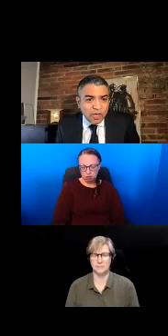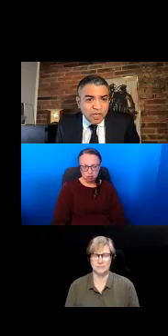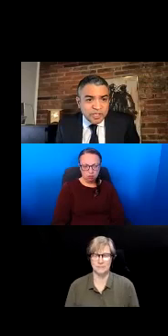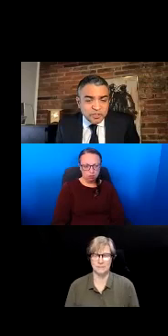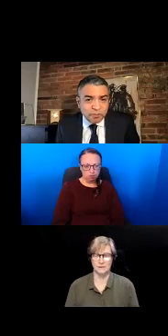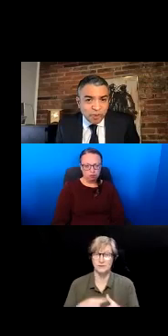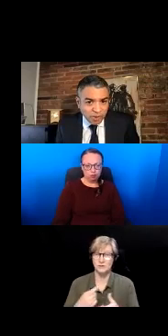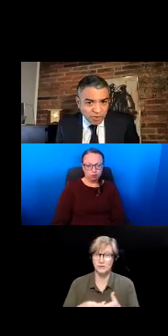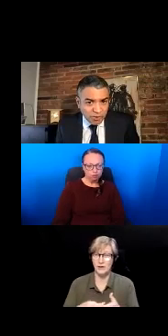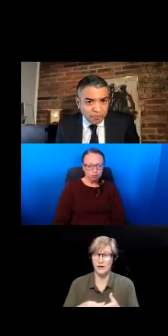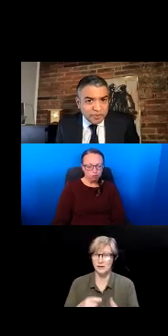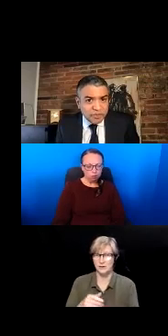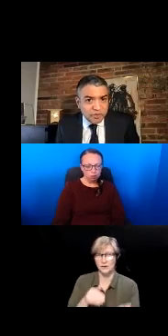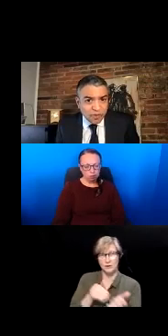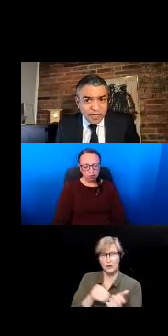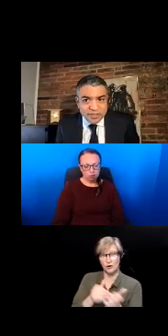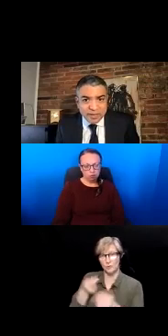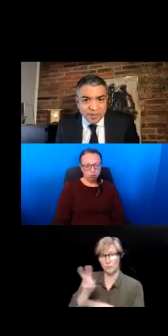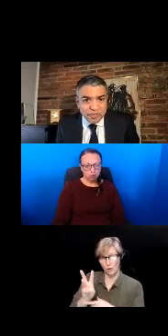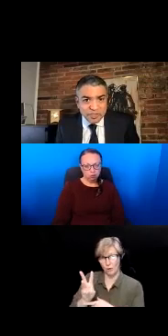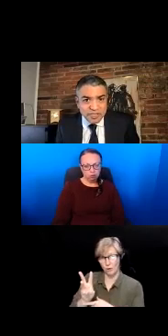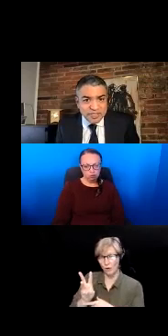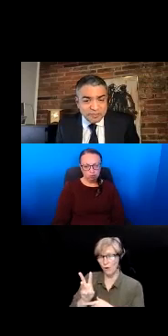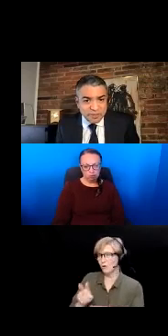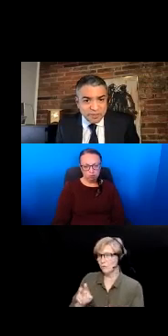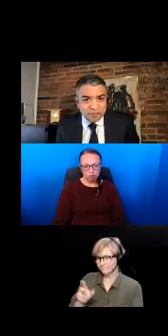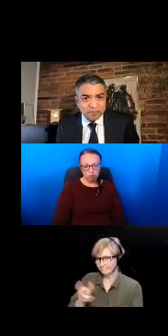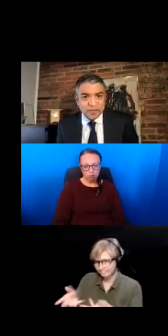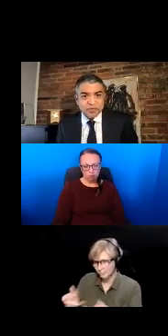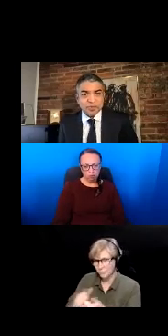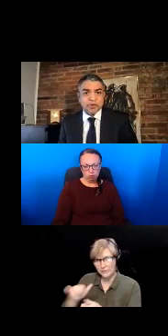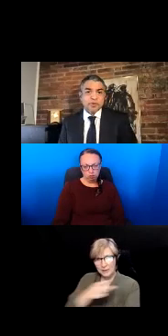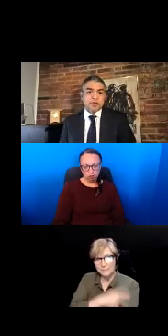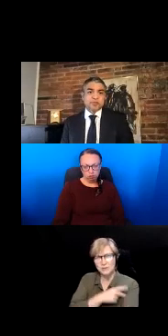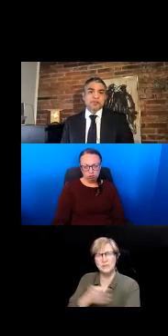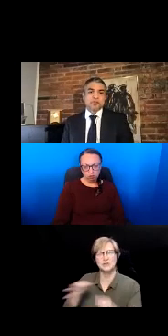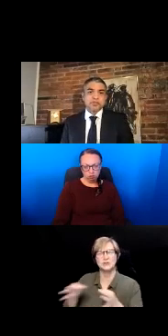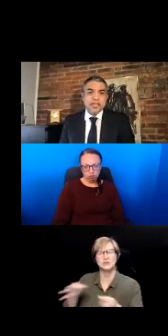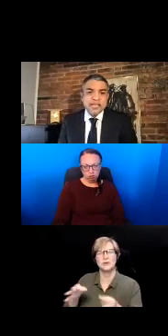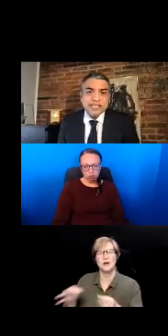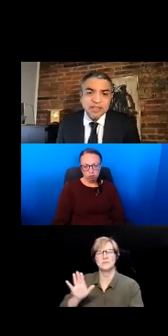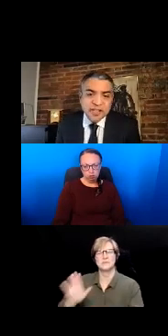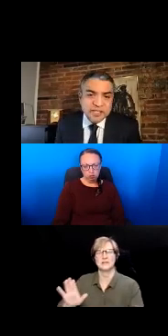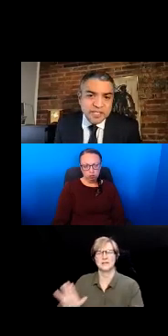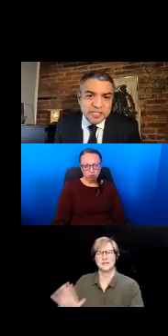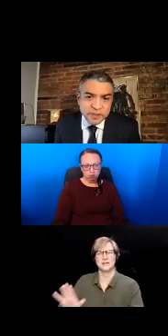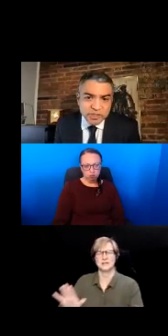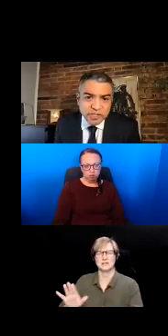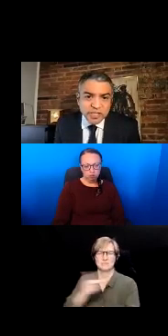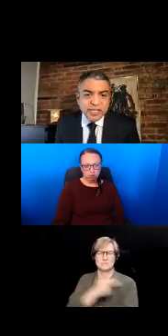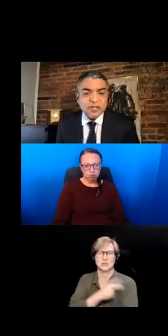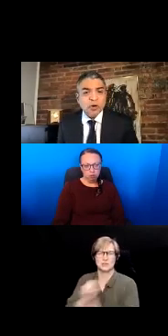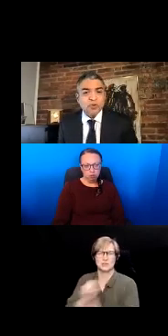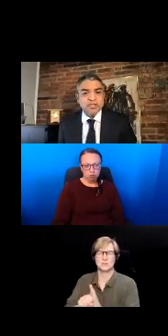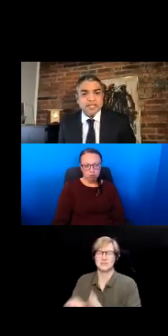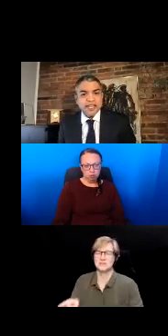how Dr. Barlow describes that patient's symptoms. Here are Dr. Barlow's words. He had lost his speech.